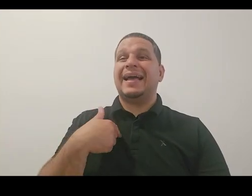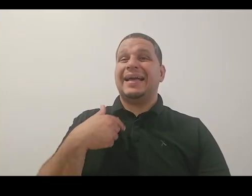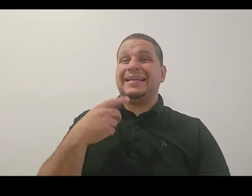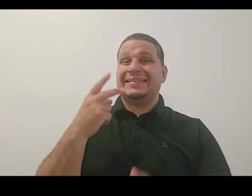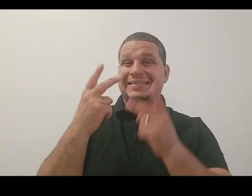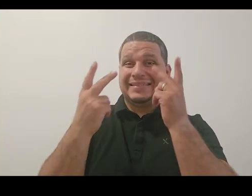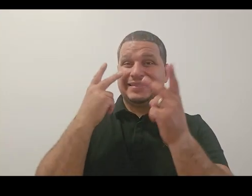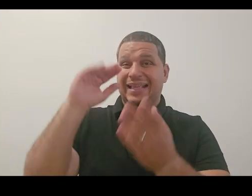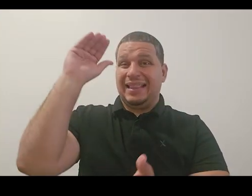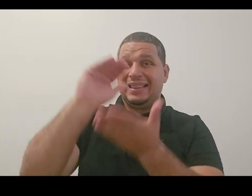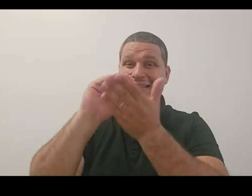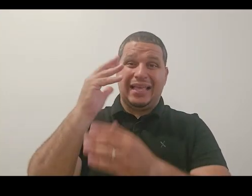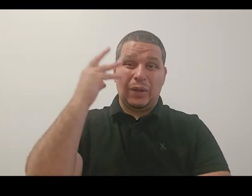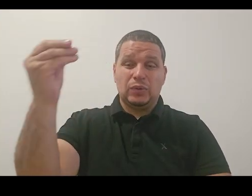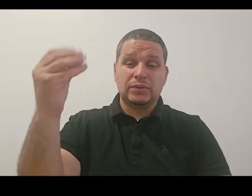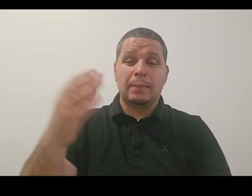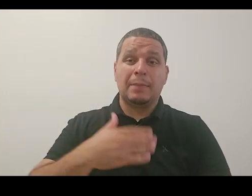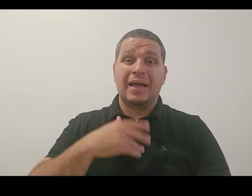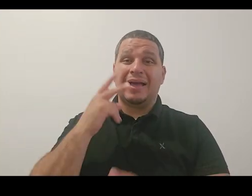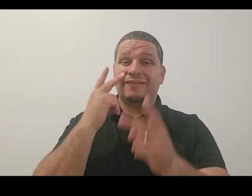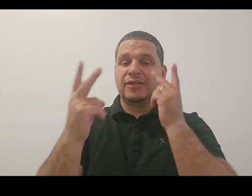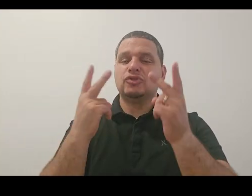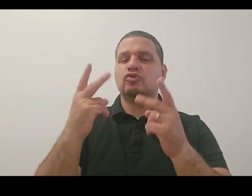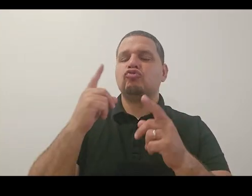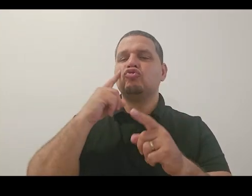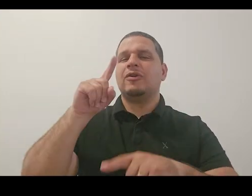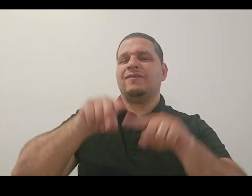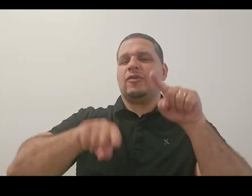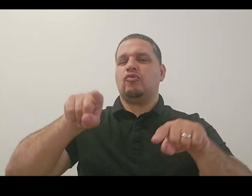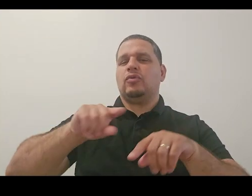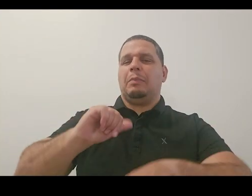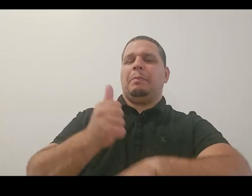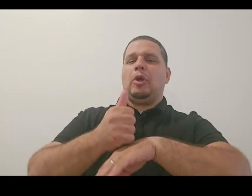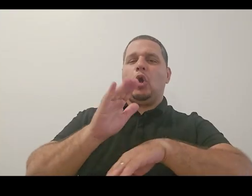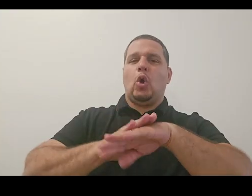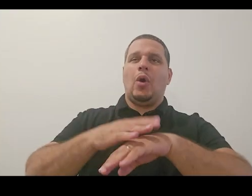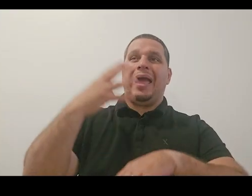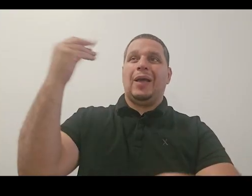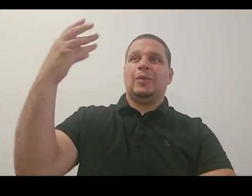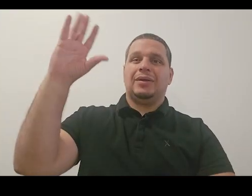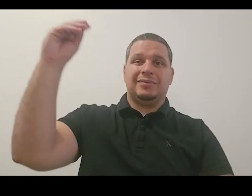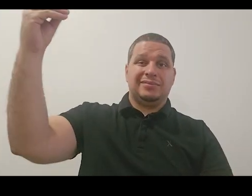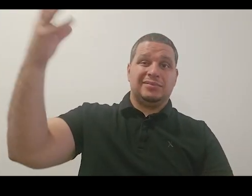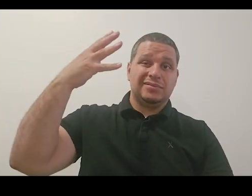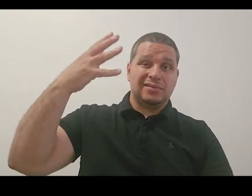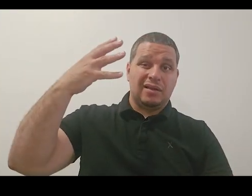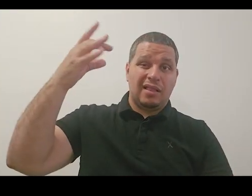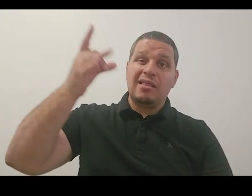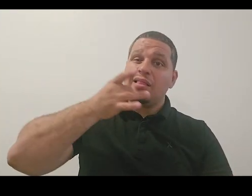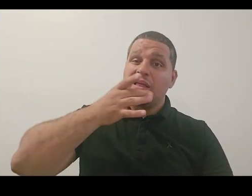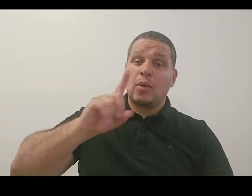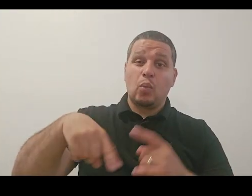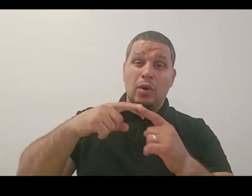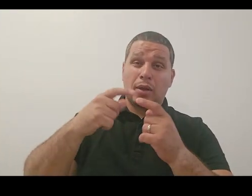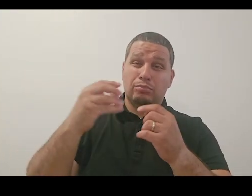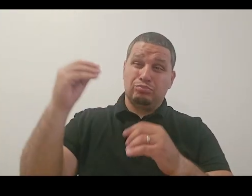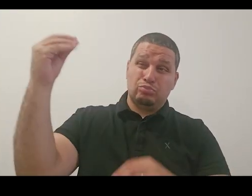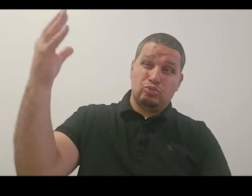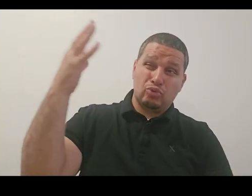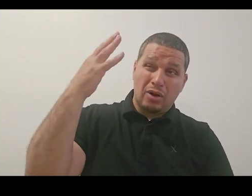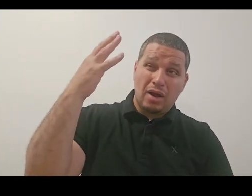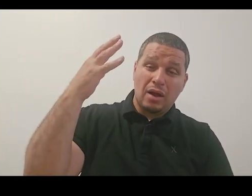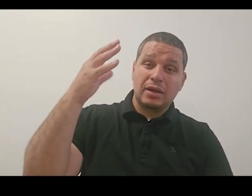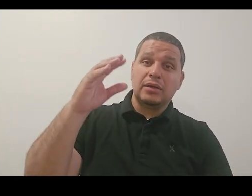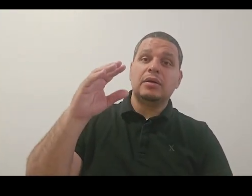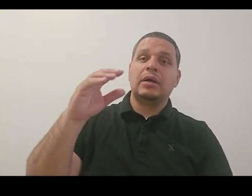sees much less outside, so my vision varies a lot based on the light. When there's bright sunny